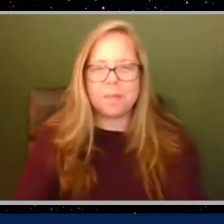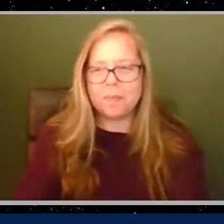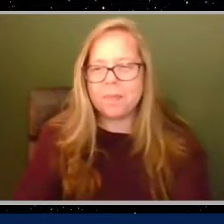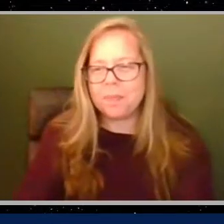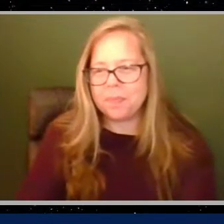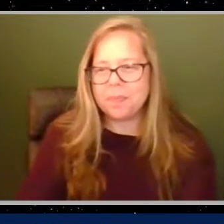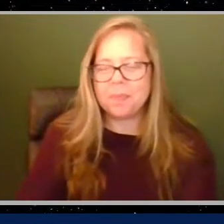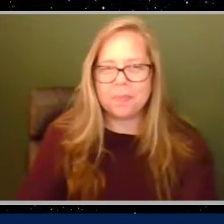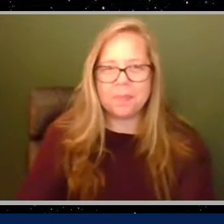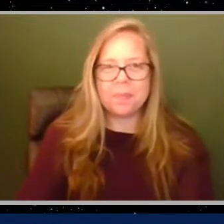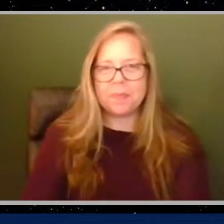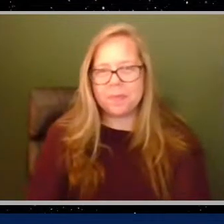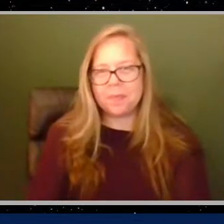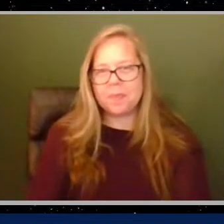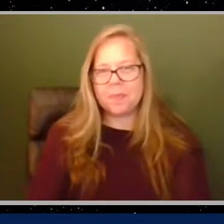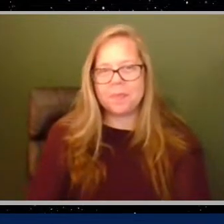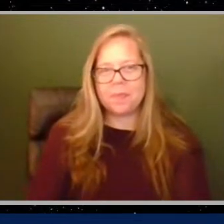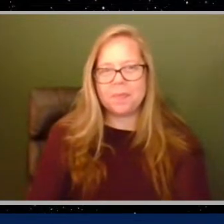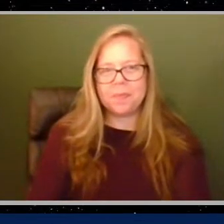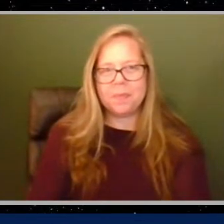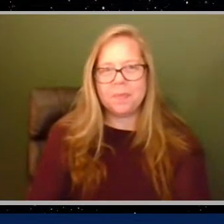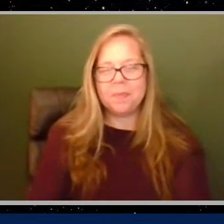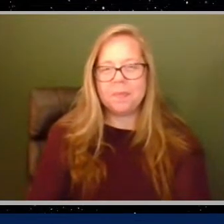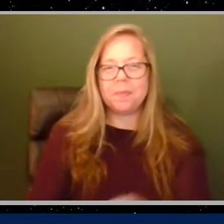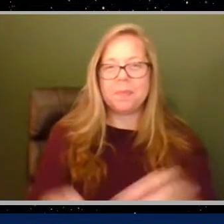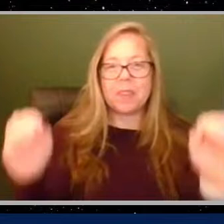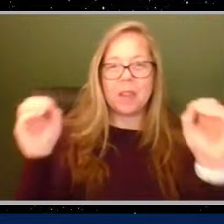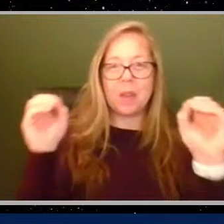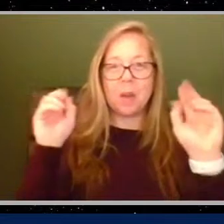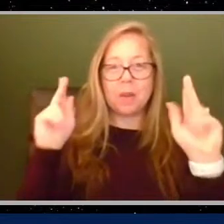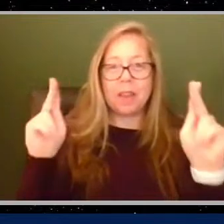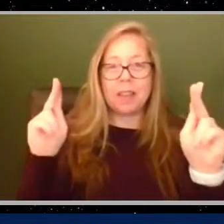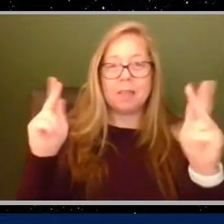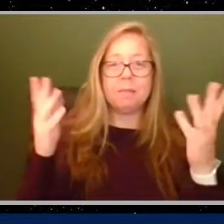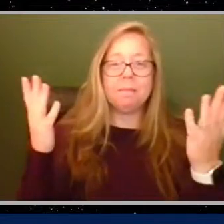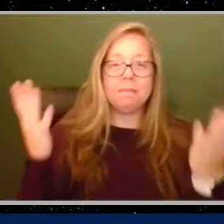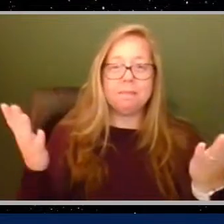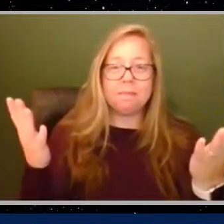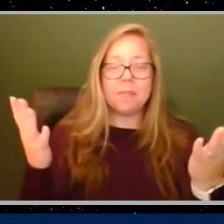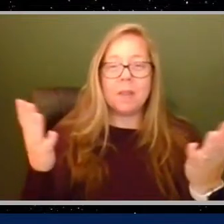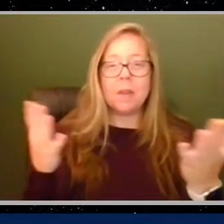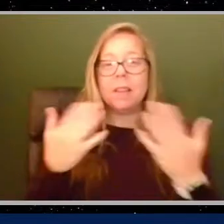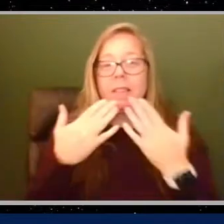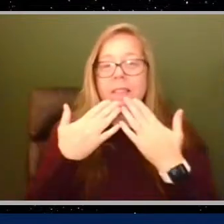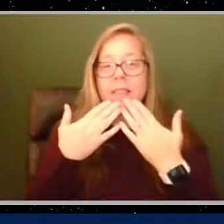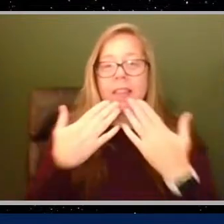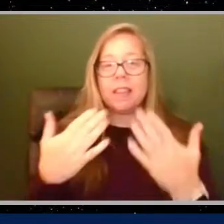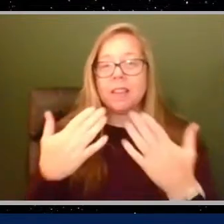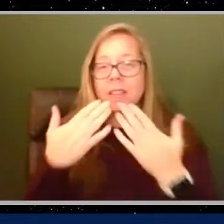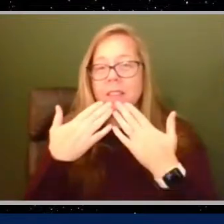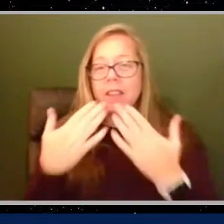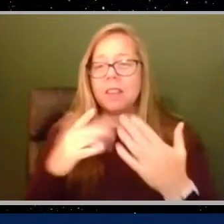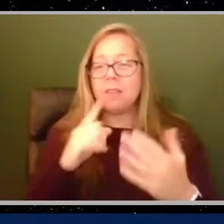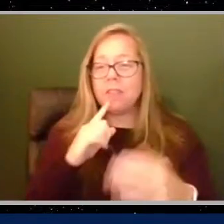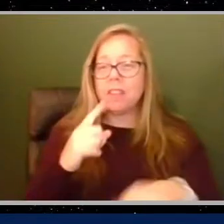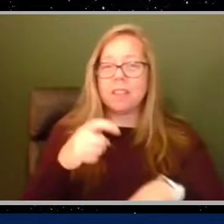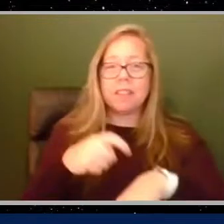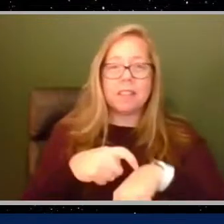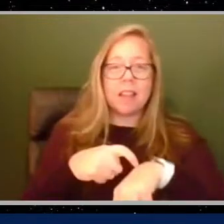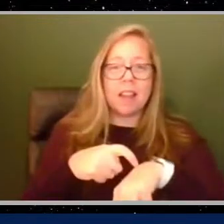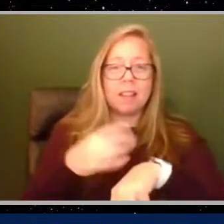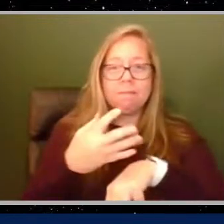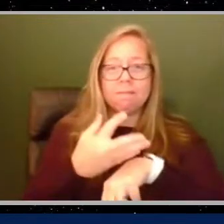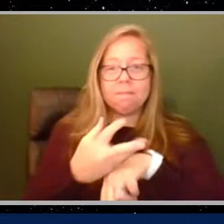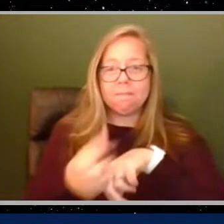right? Yeah. All right. Well, folks, that is going to bring us to the end of the time we